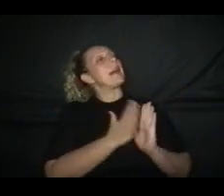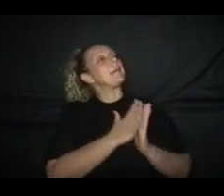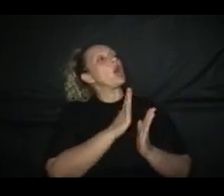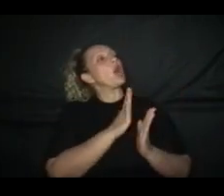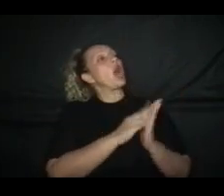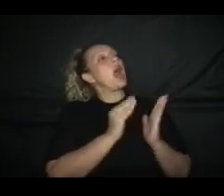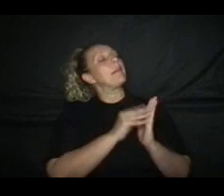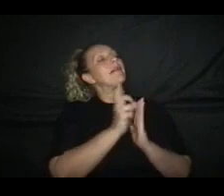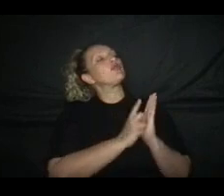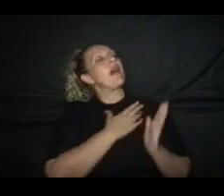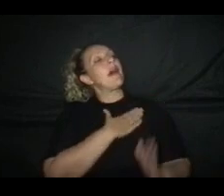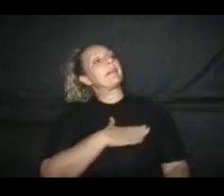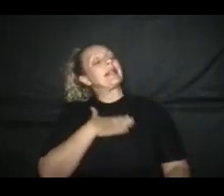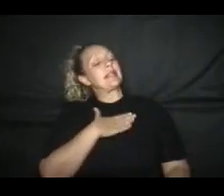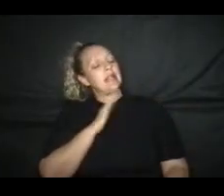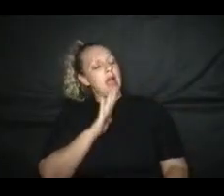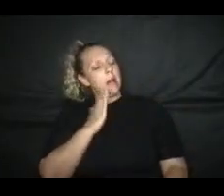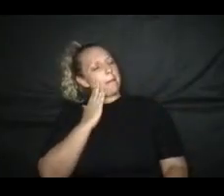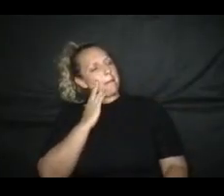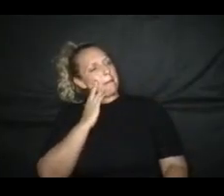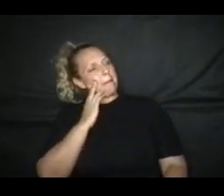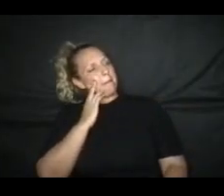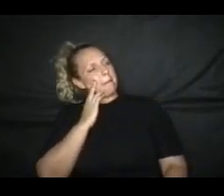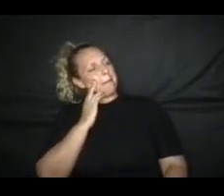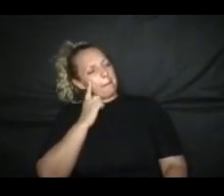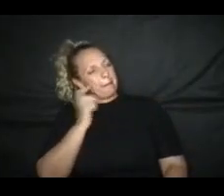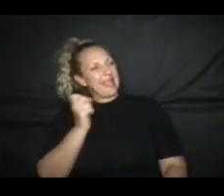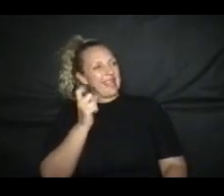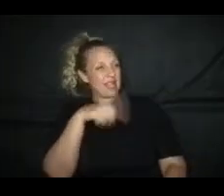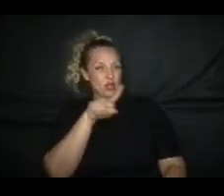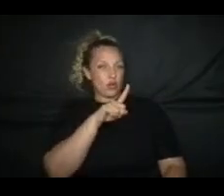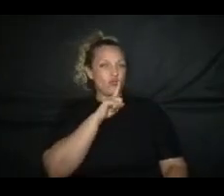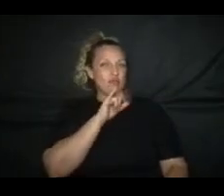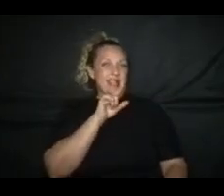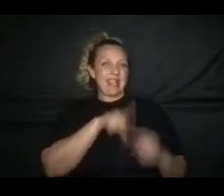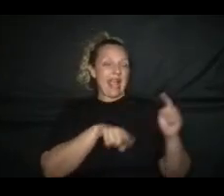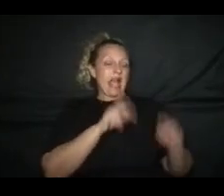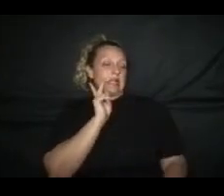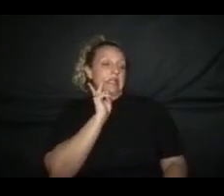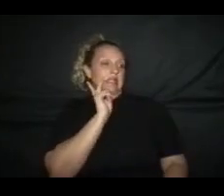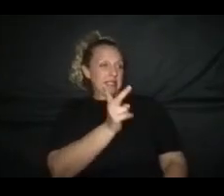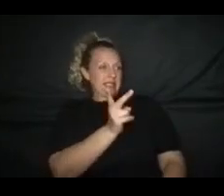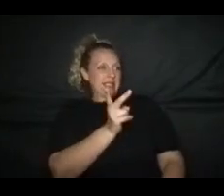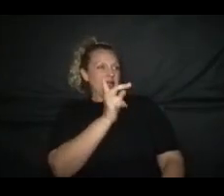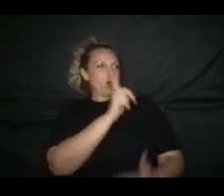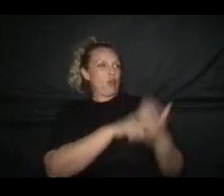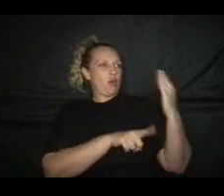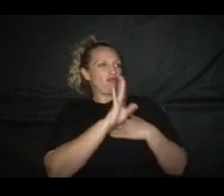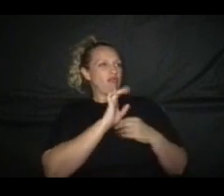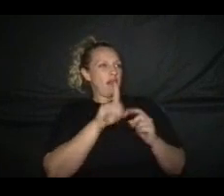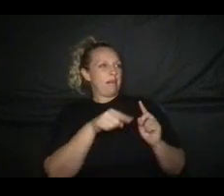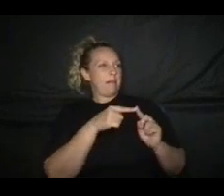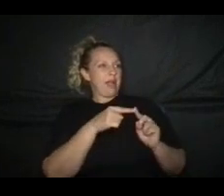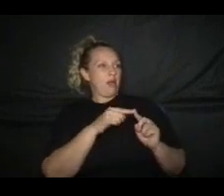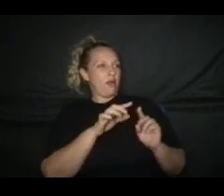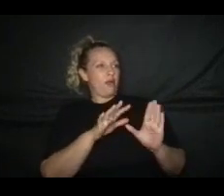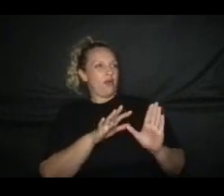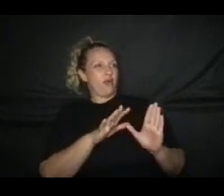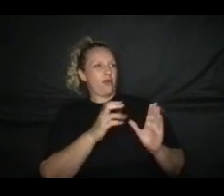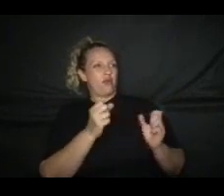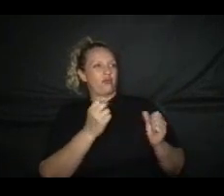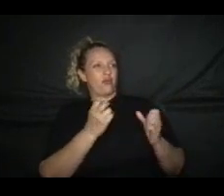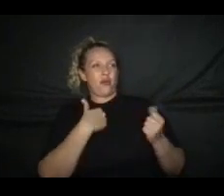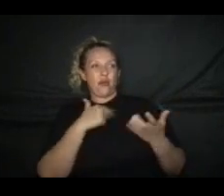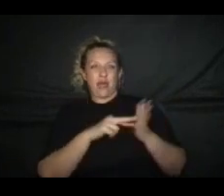please, because you really can't see what you're talking about. So, I mean, I